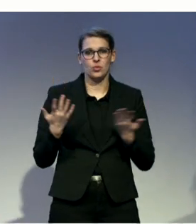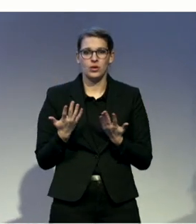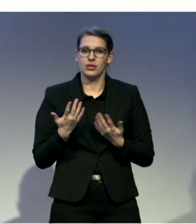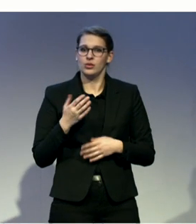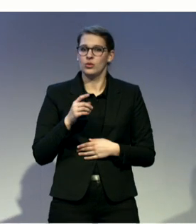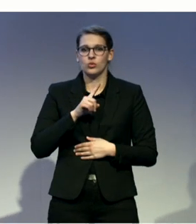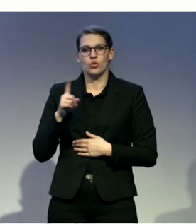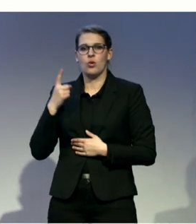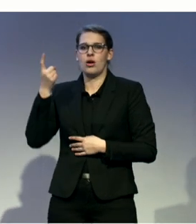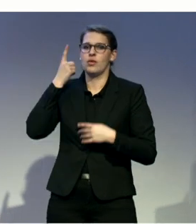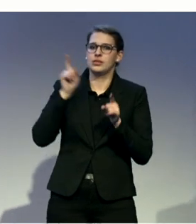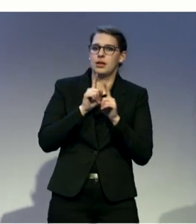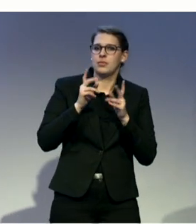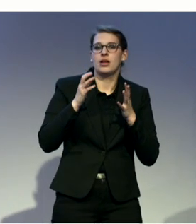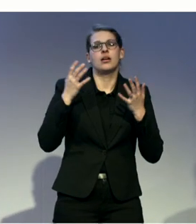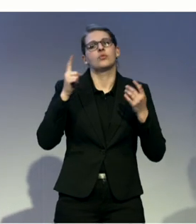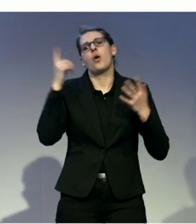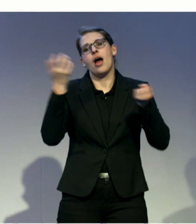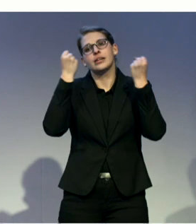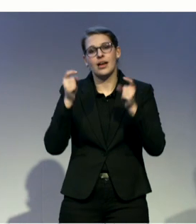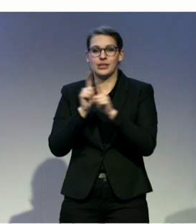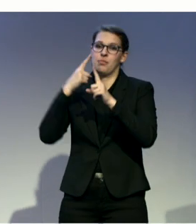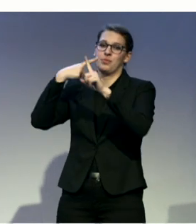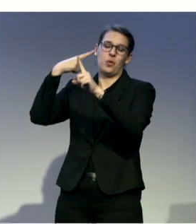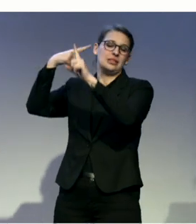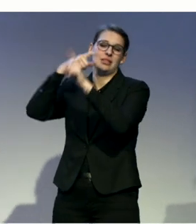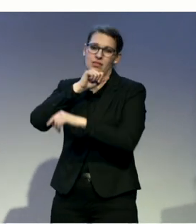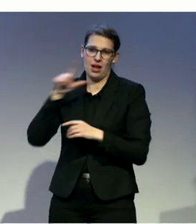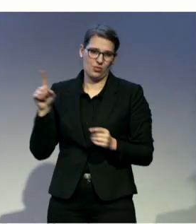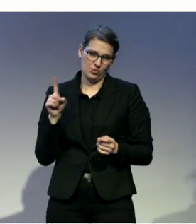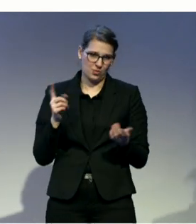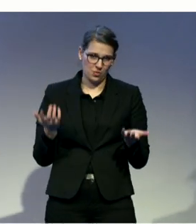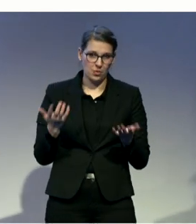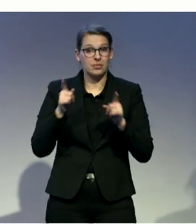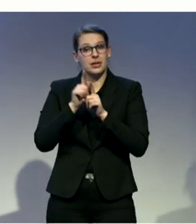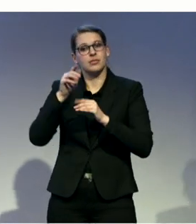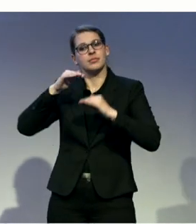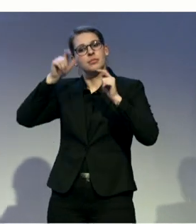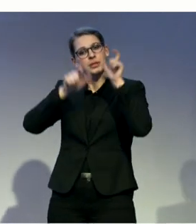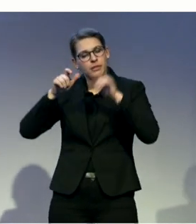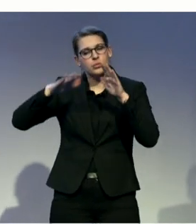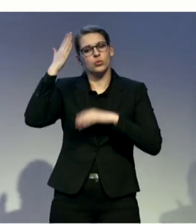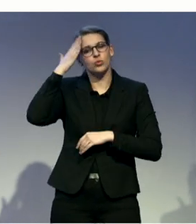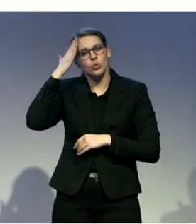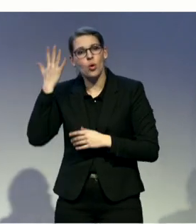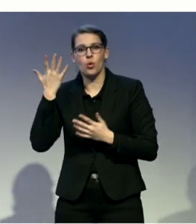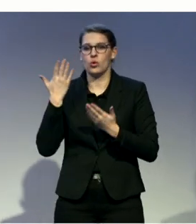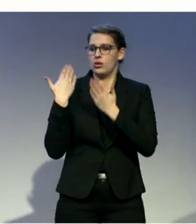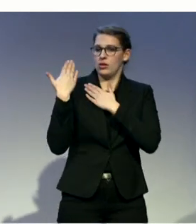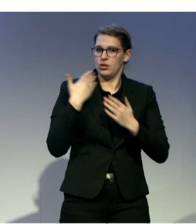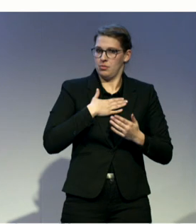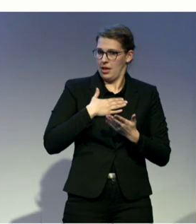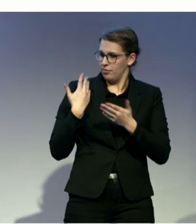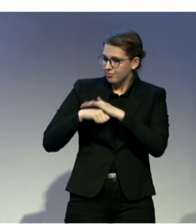to get all the answers as adults. Also, the third element, which is also